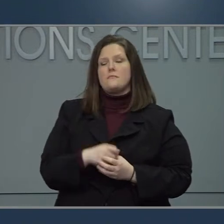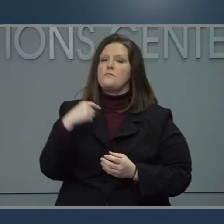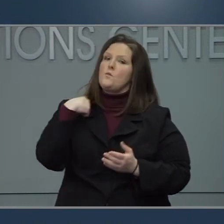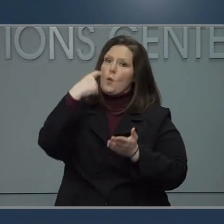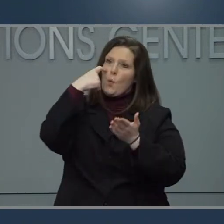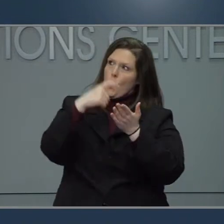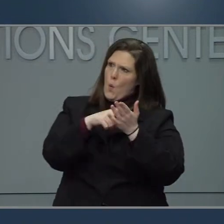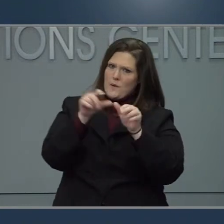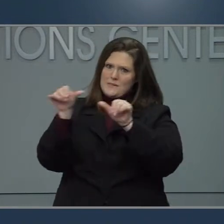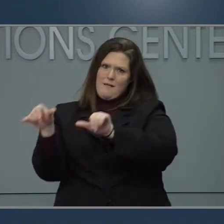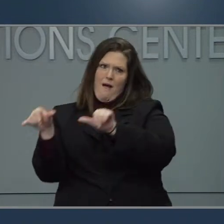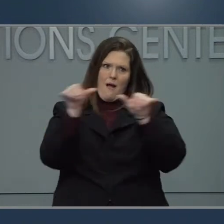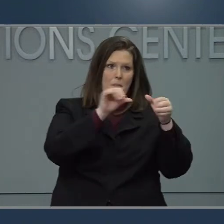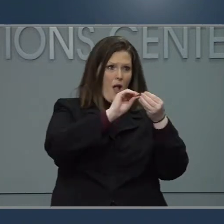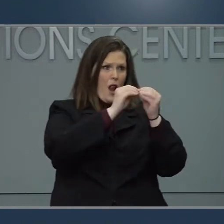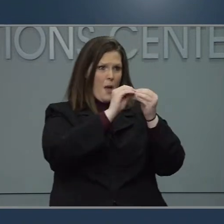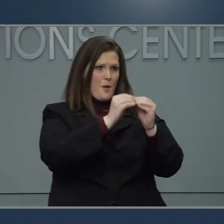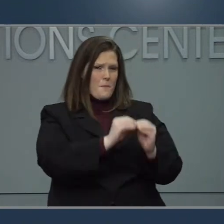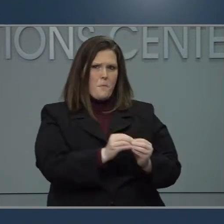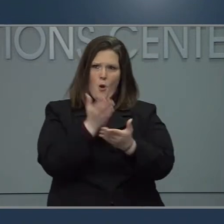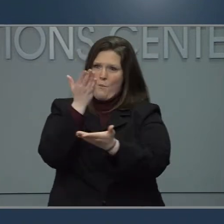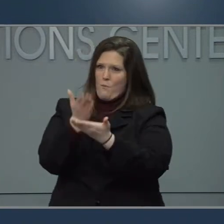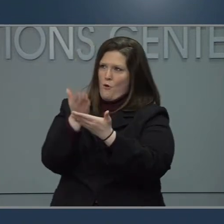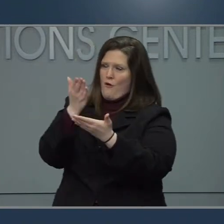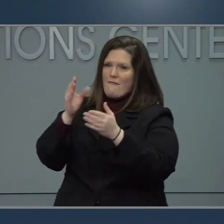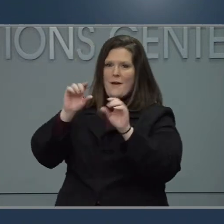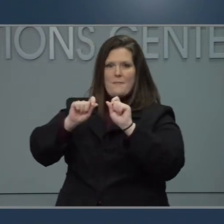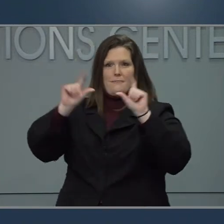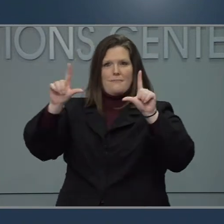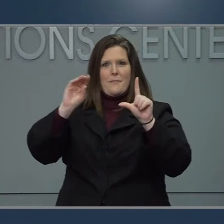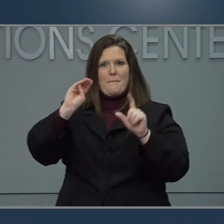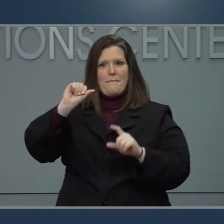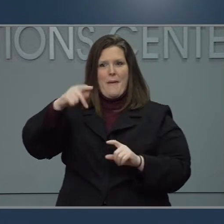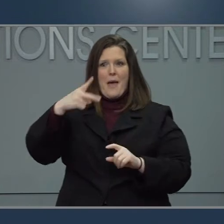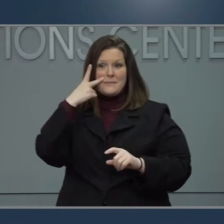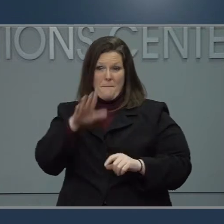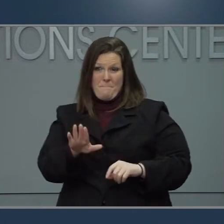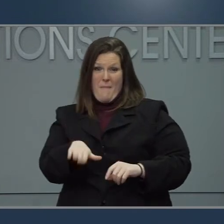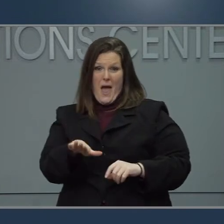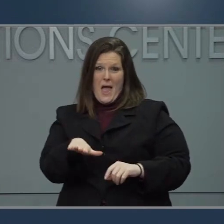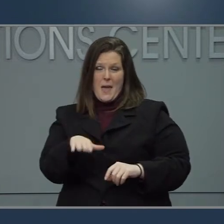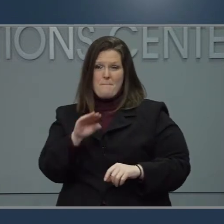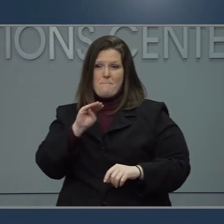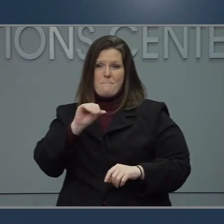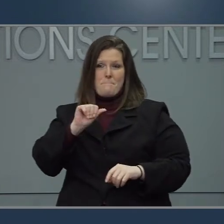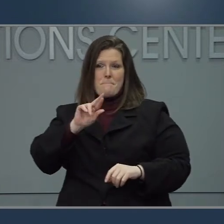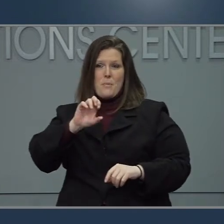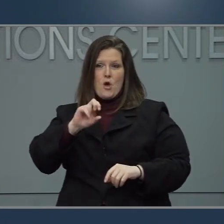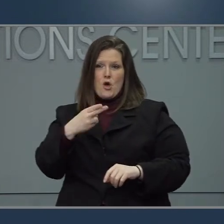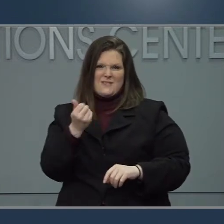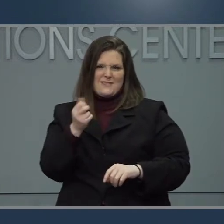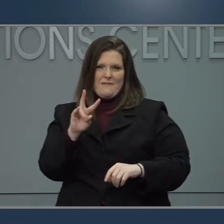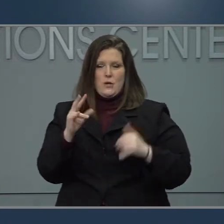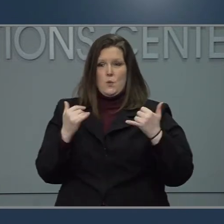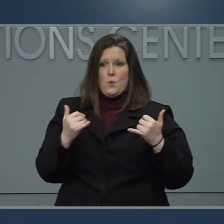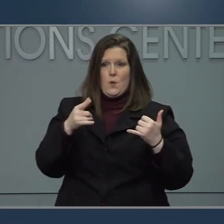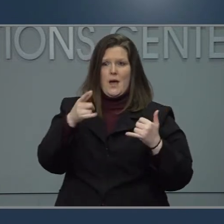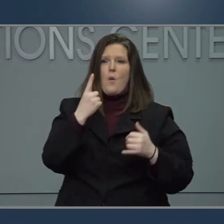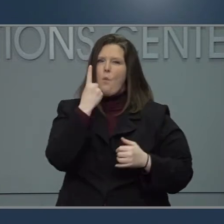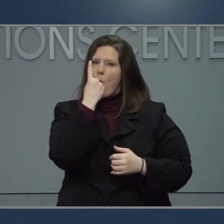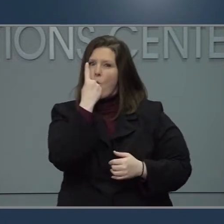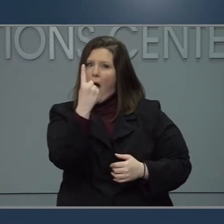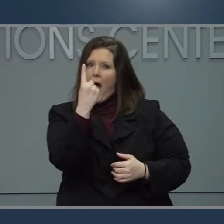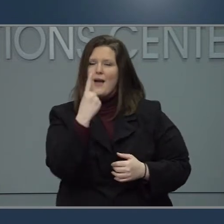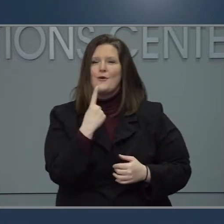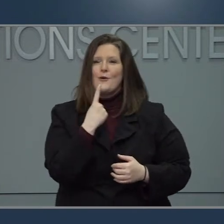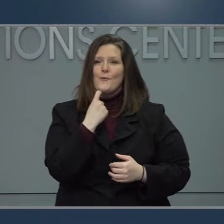COVID-19 County Alert System, which you can see in the map at the bottom of the slide, has just one county as red with critical